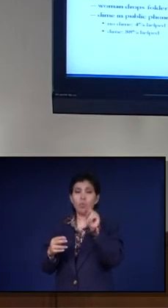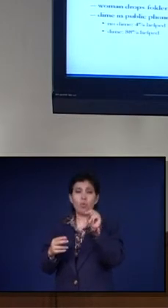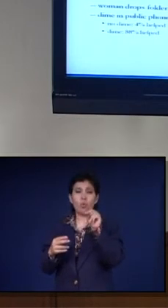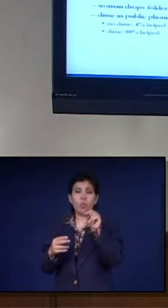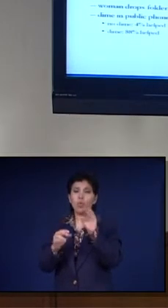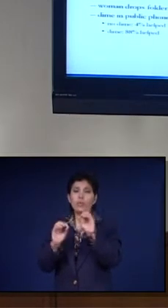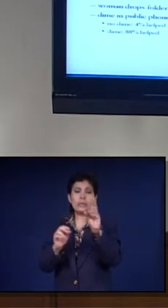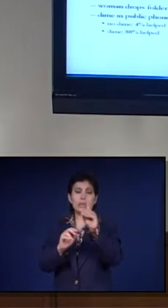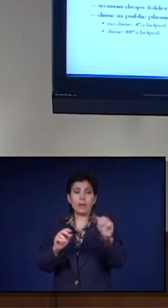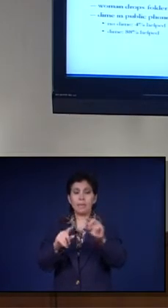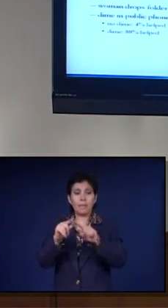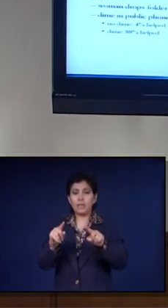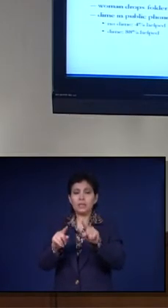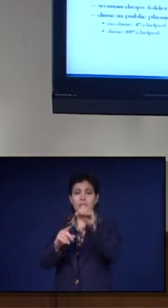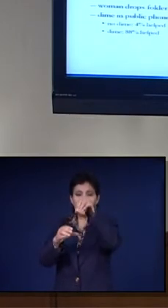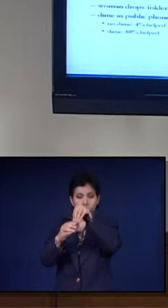the presence of dime,